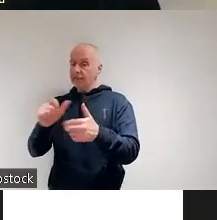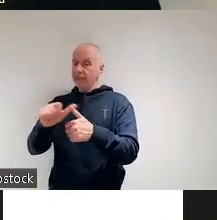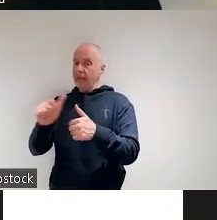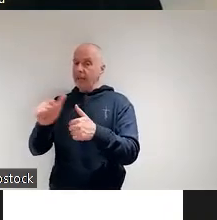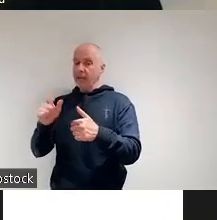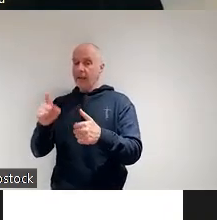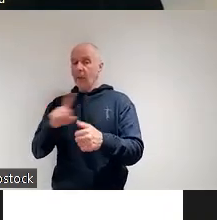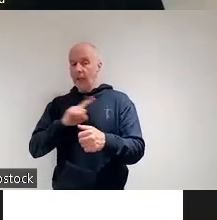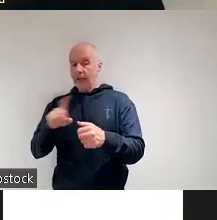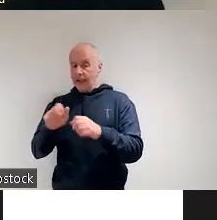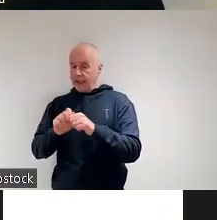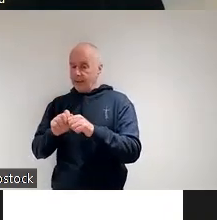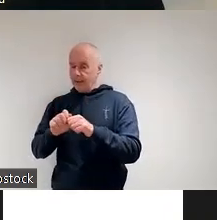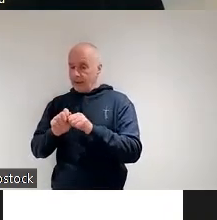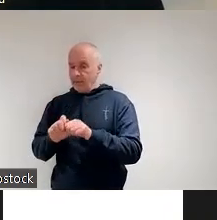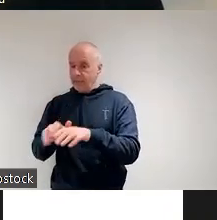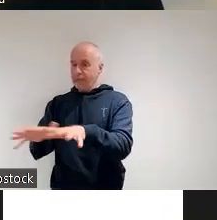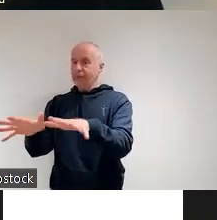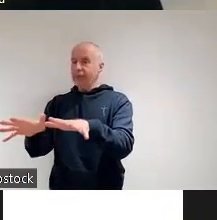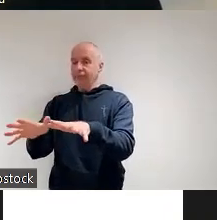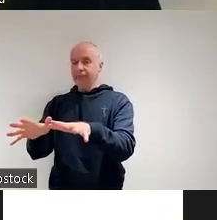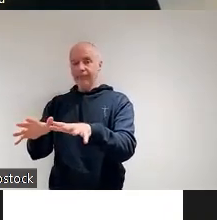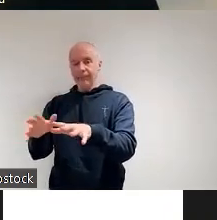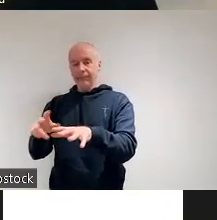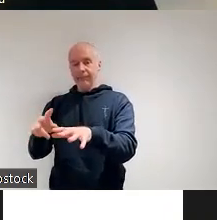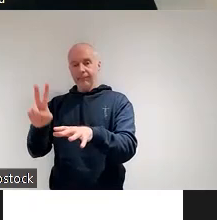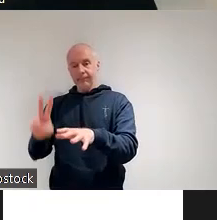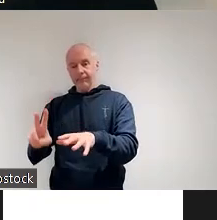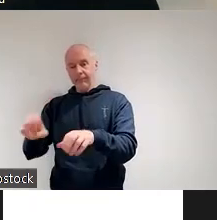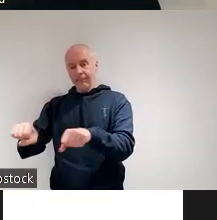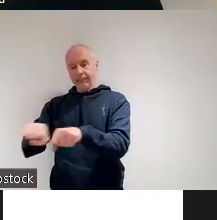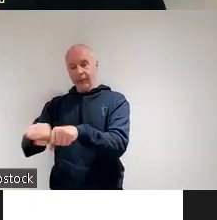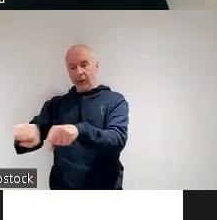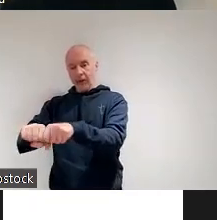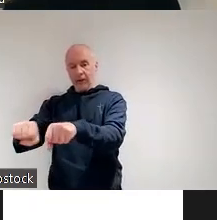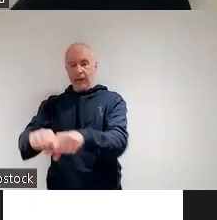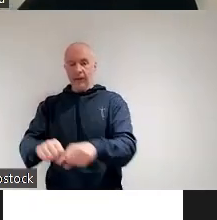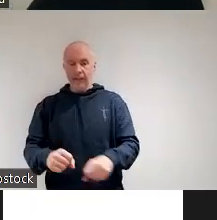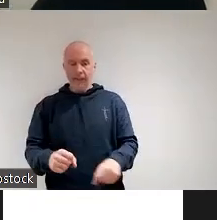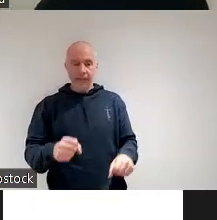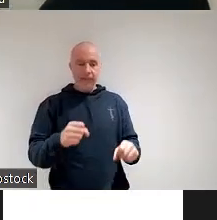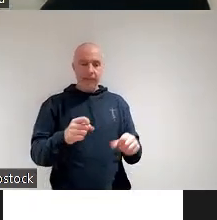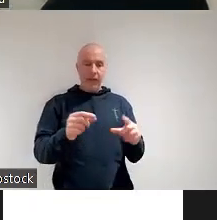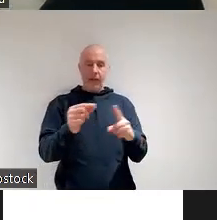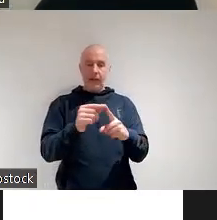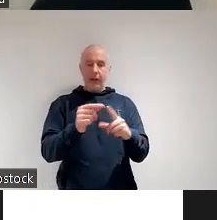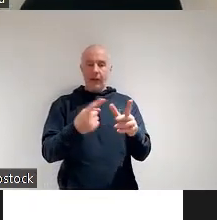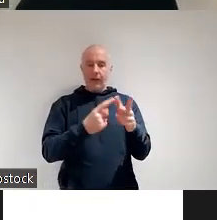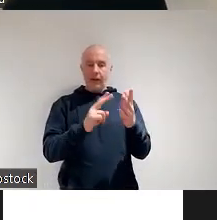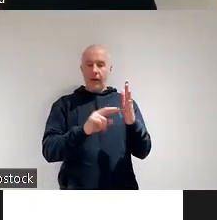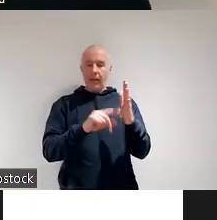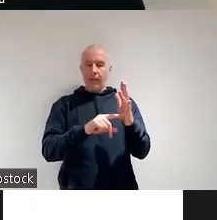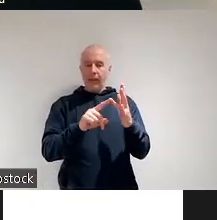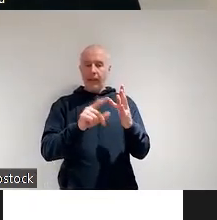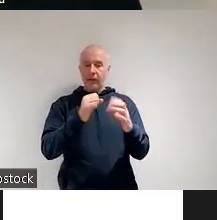The other one is called pantograph. I believe you probably all know pantograph, which has been used on the train system quite a